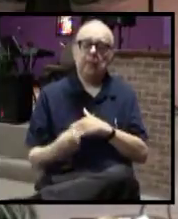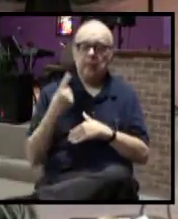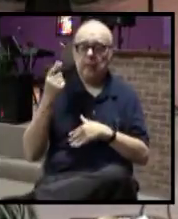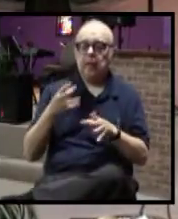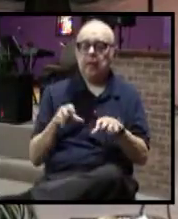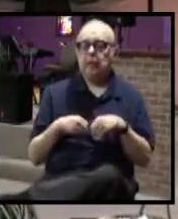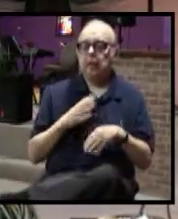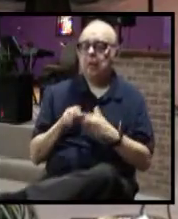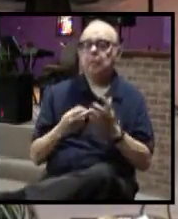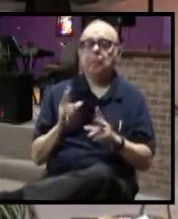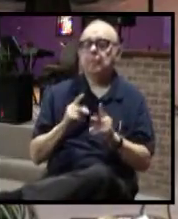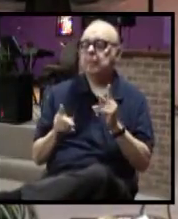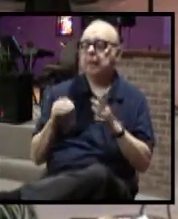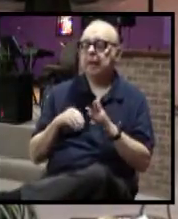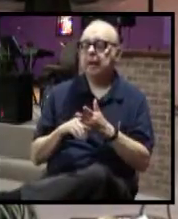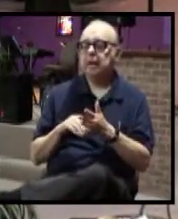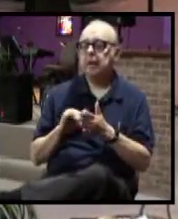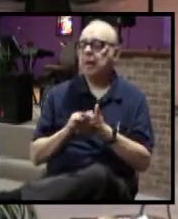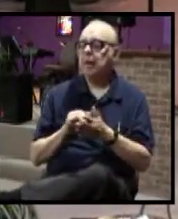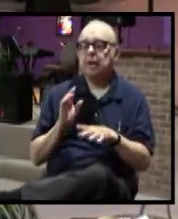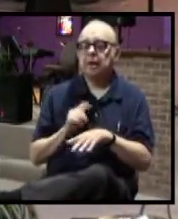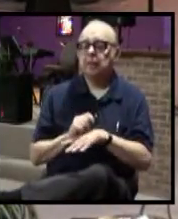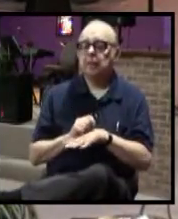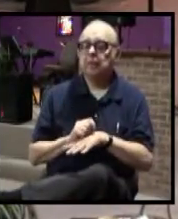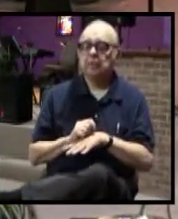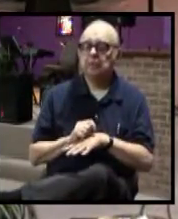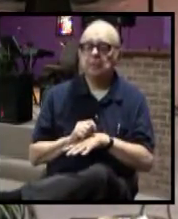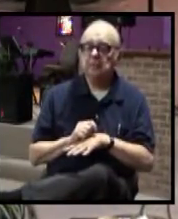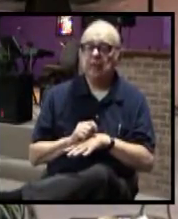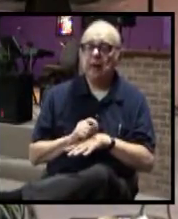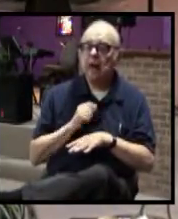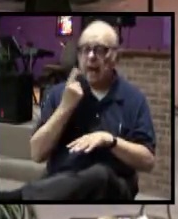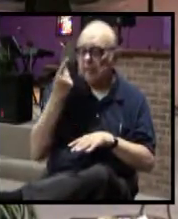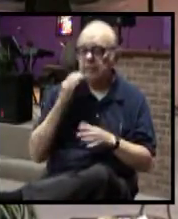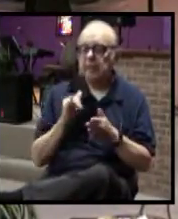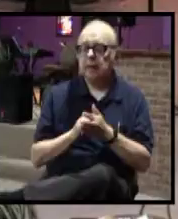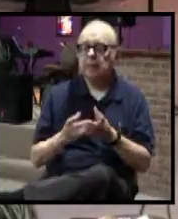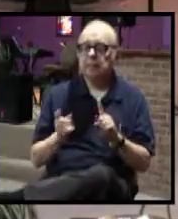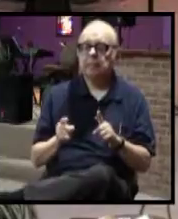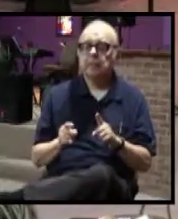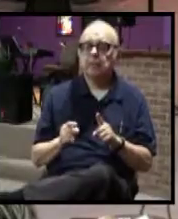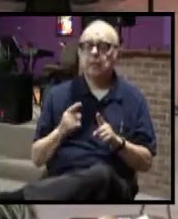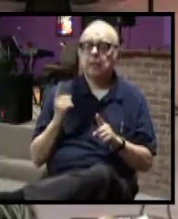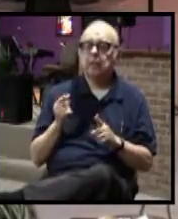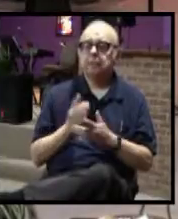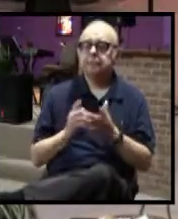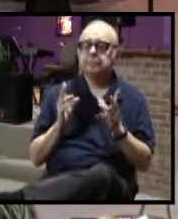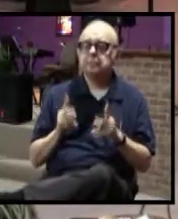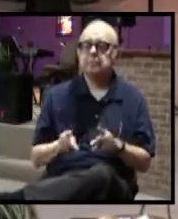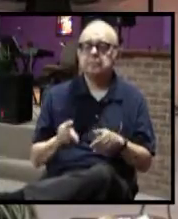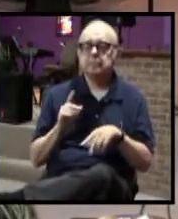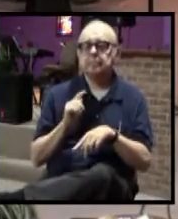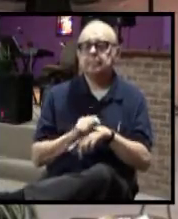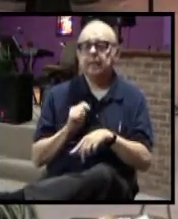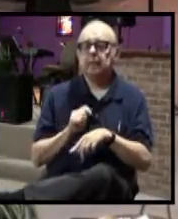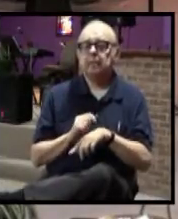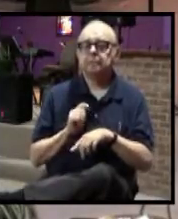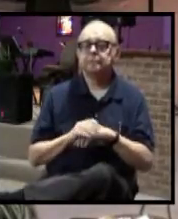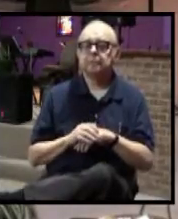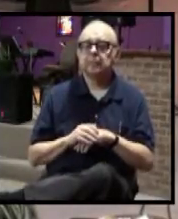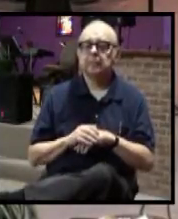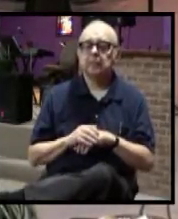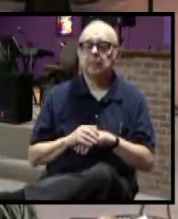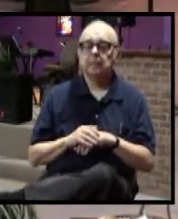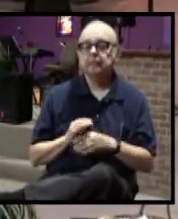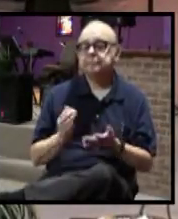Do you think he was received by all of the people in that temple? I don't. I think there were still some people in